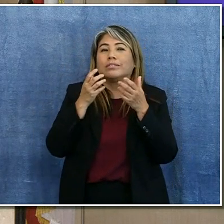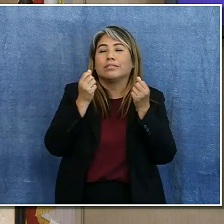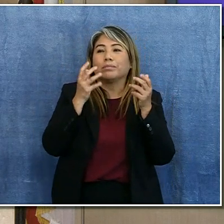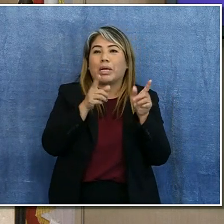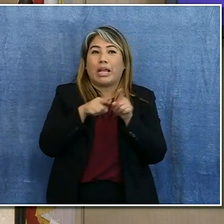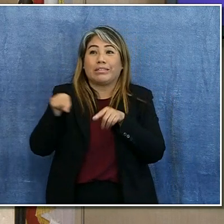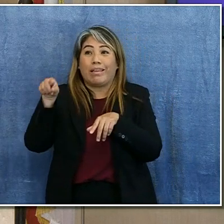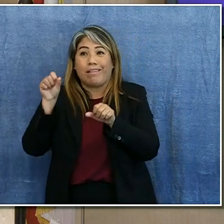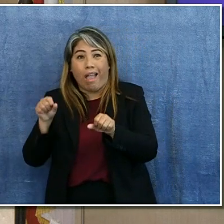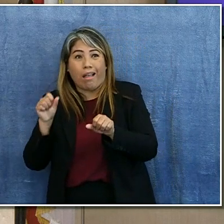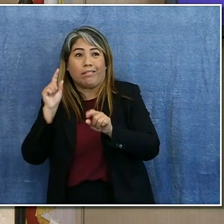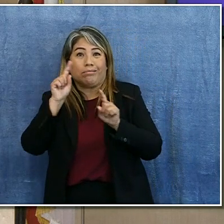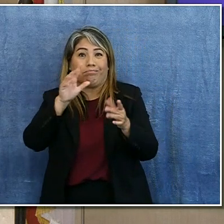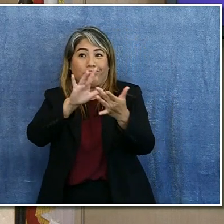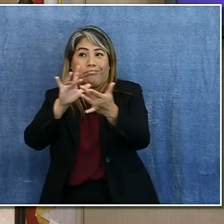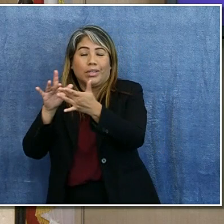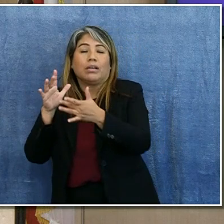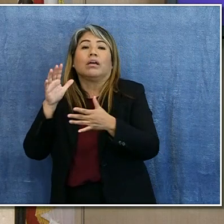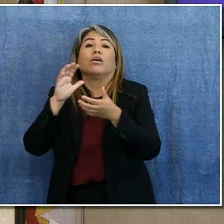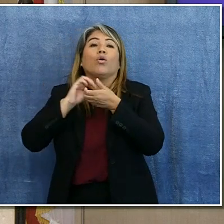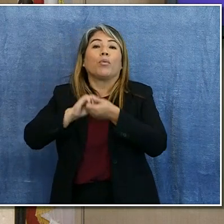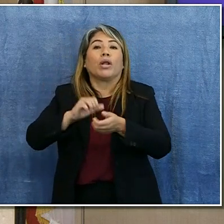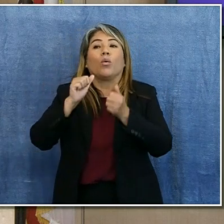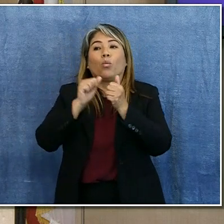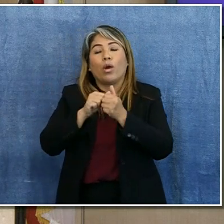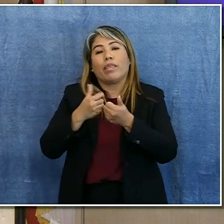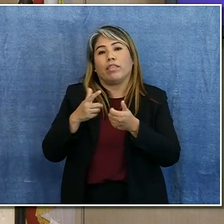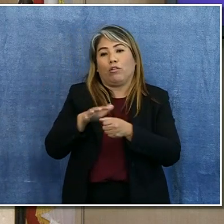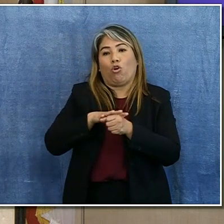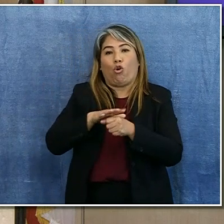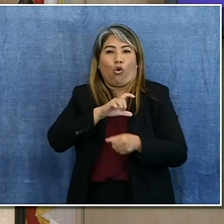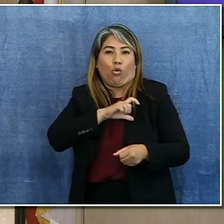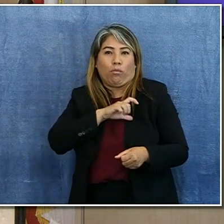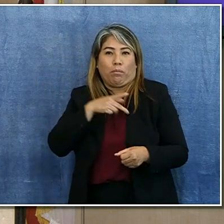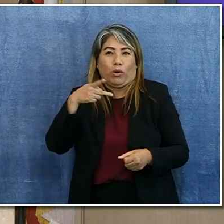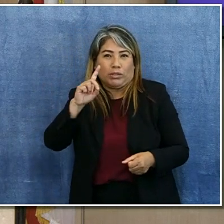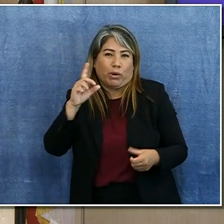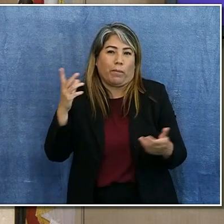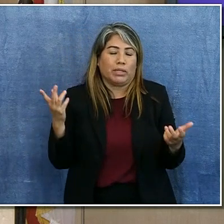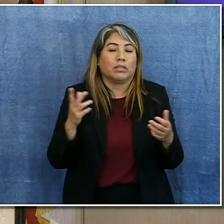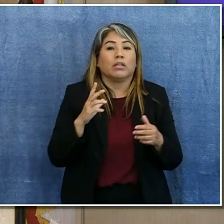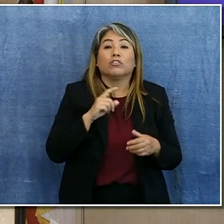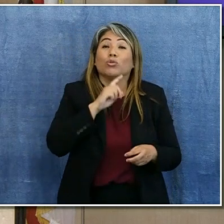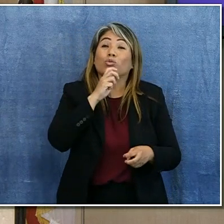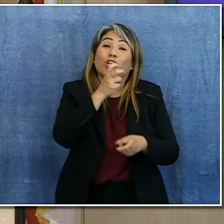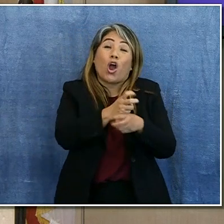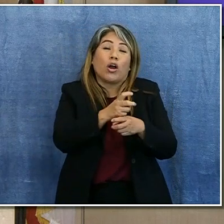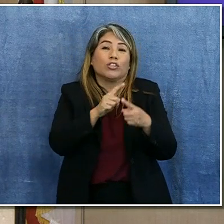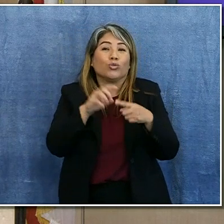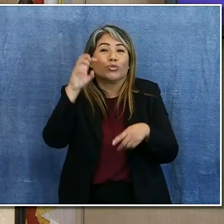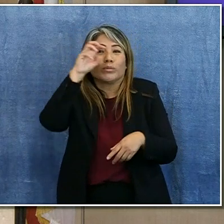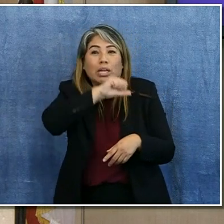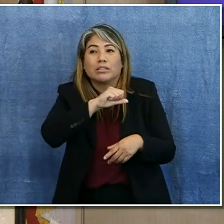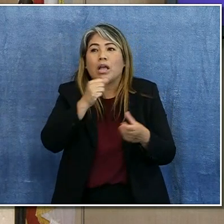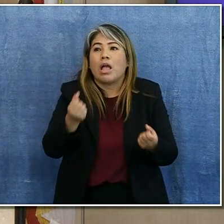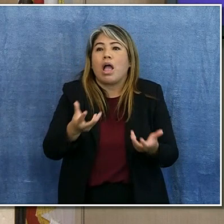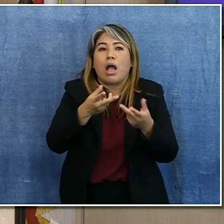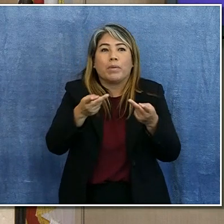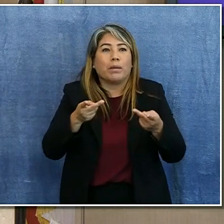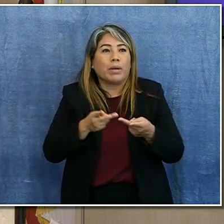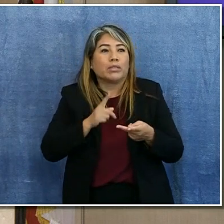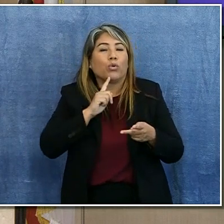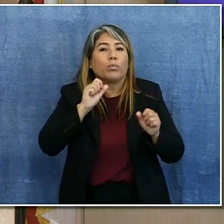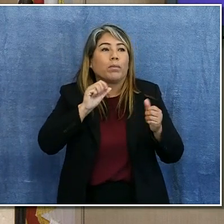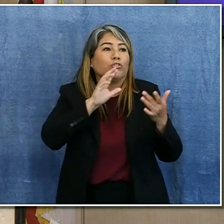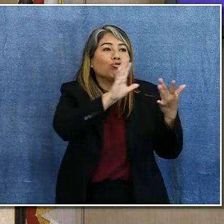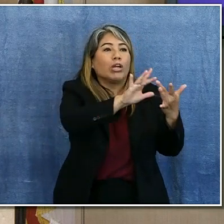working hopefully in cooperation and coordination with local jurisdictions. So it's really hard to speculate on how many places they will be